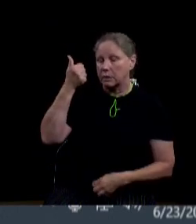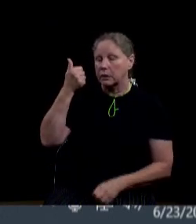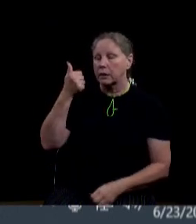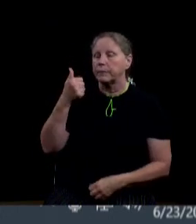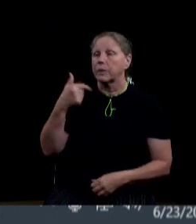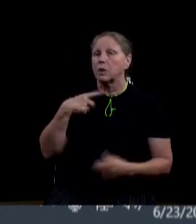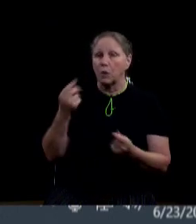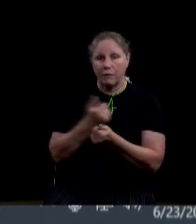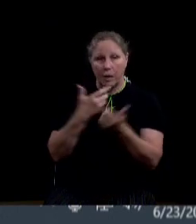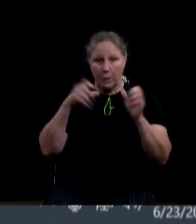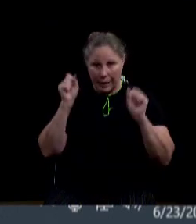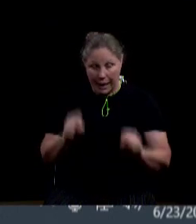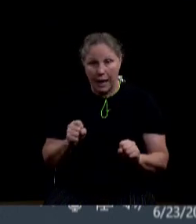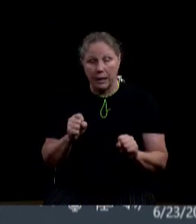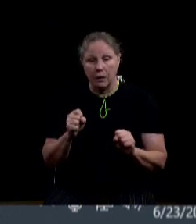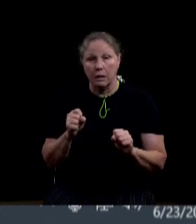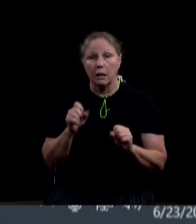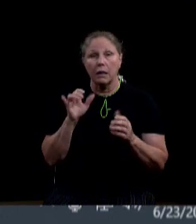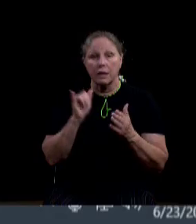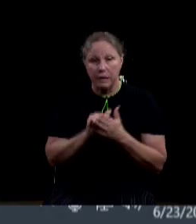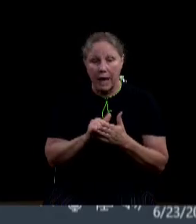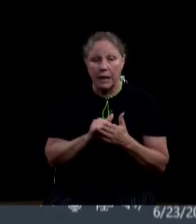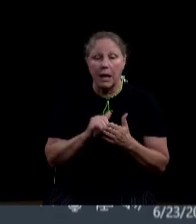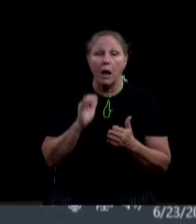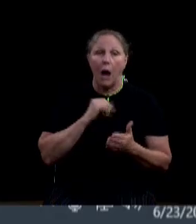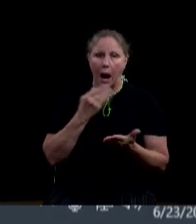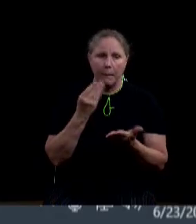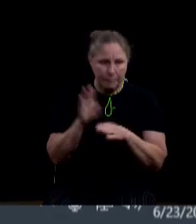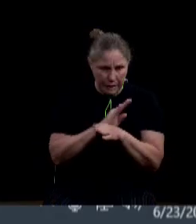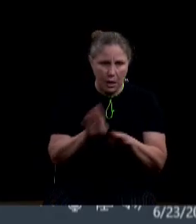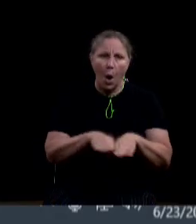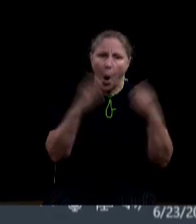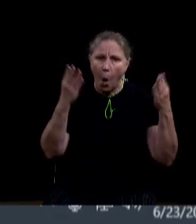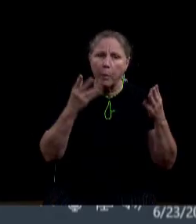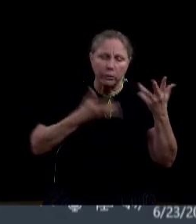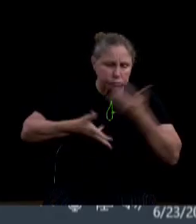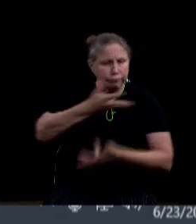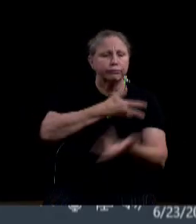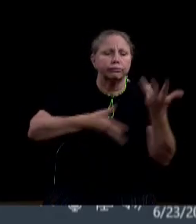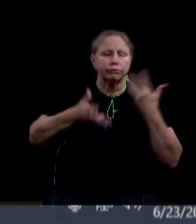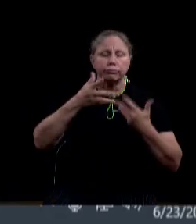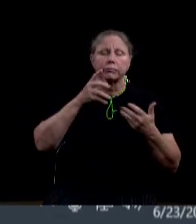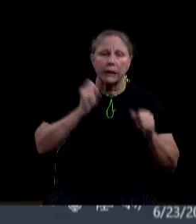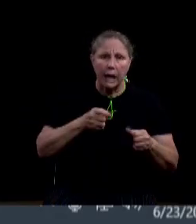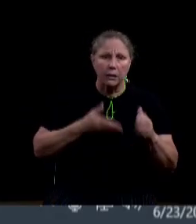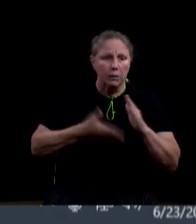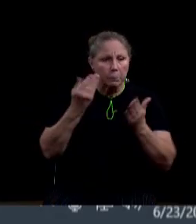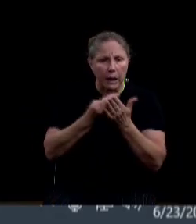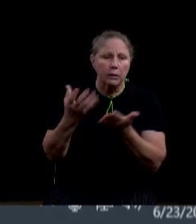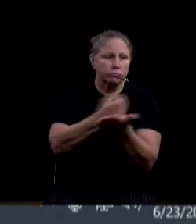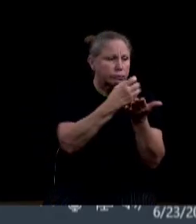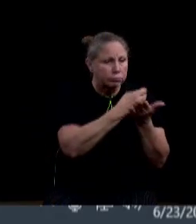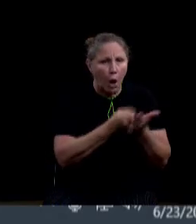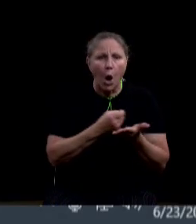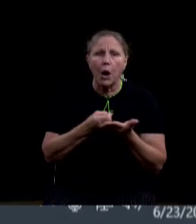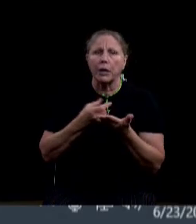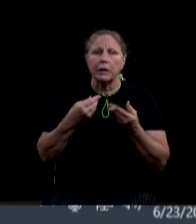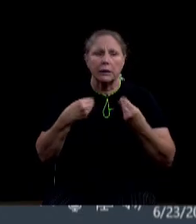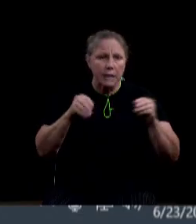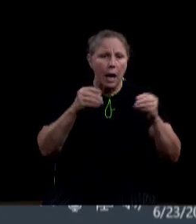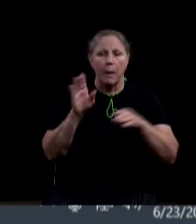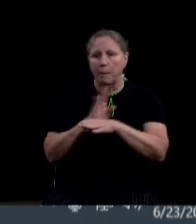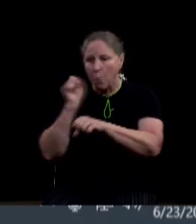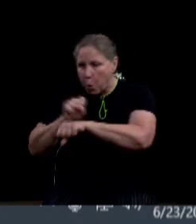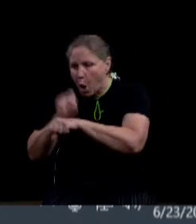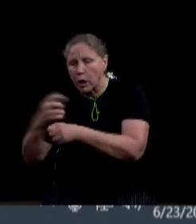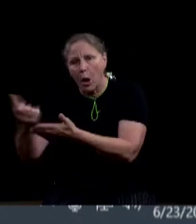economy stays open. And I think given the answers that Dr. Werner gave us a few minutes ago,